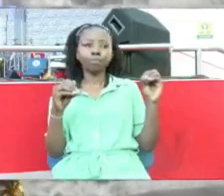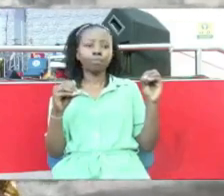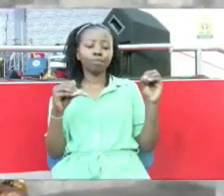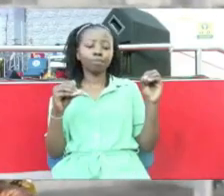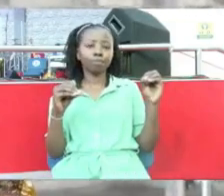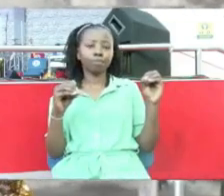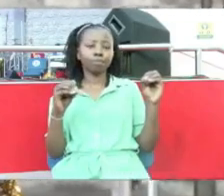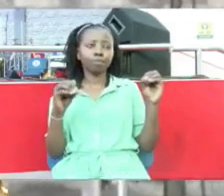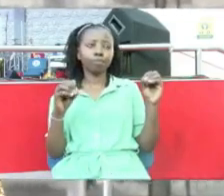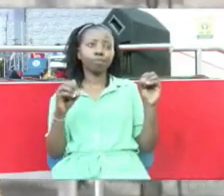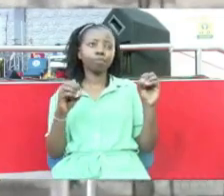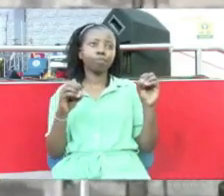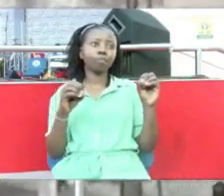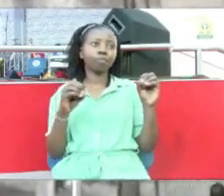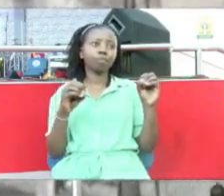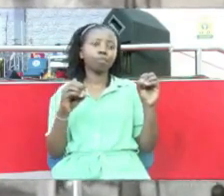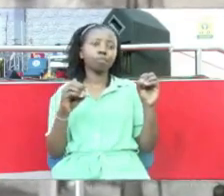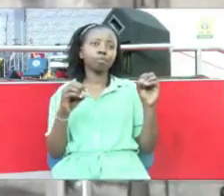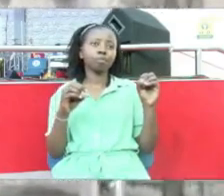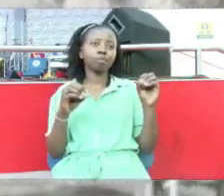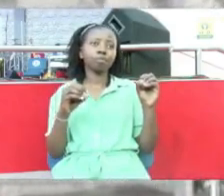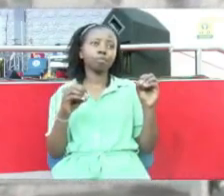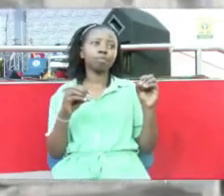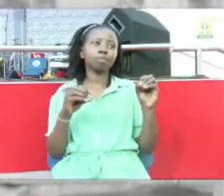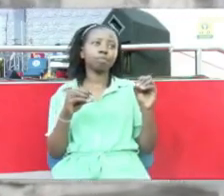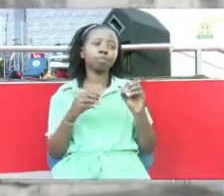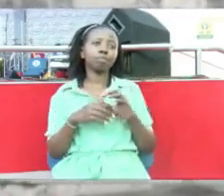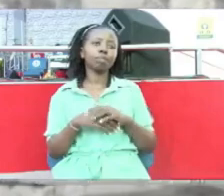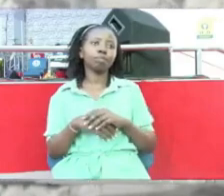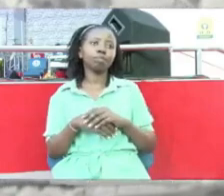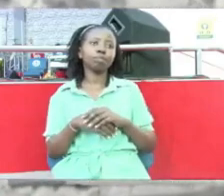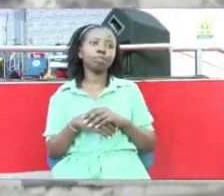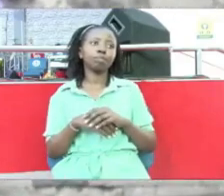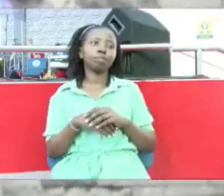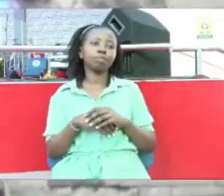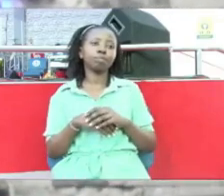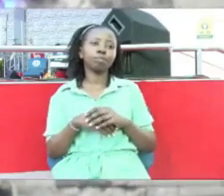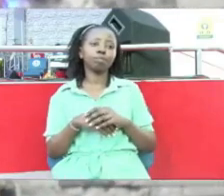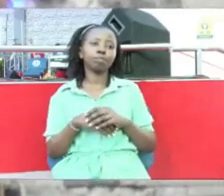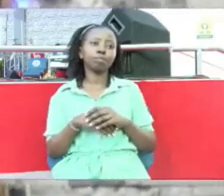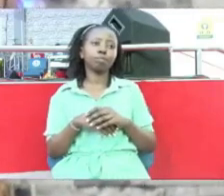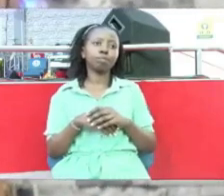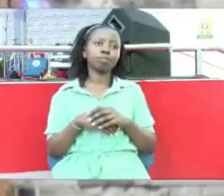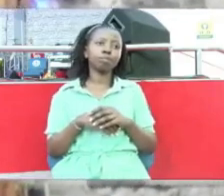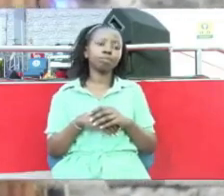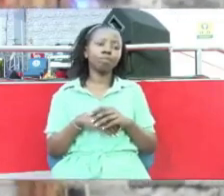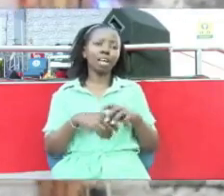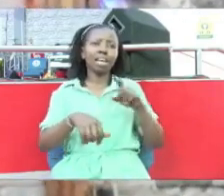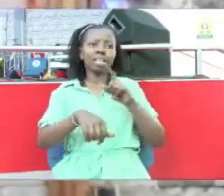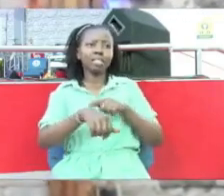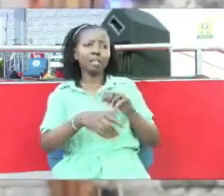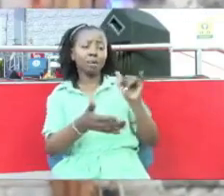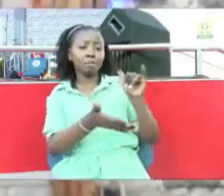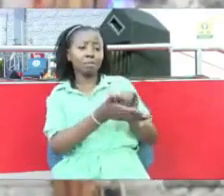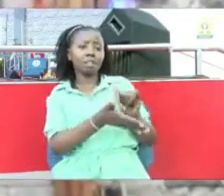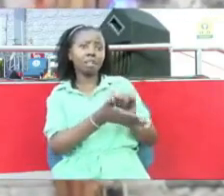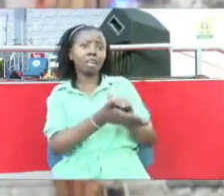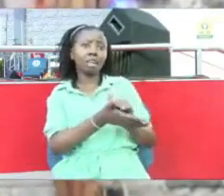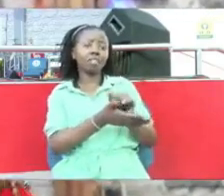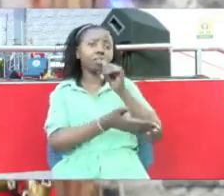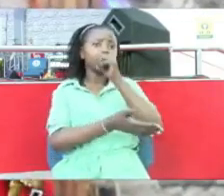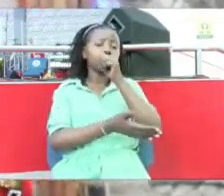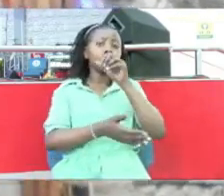wakaweza kuwa na ushirika, pengine hangepata zile siri, hangepata zile baraka. It's at that time that the promise